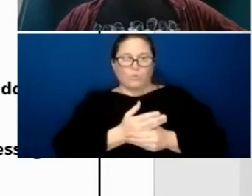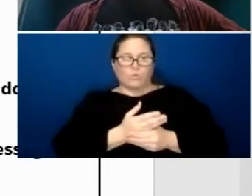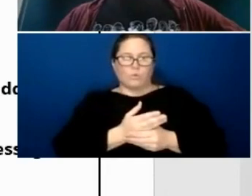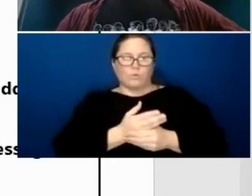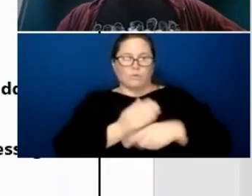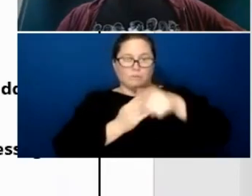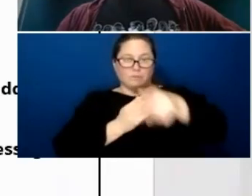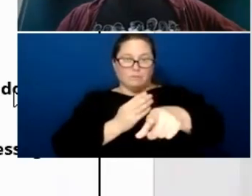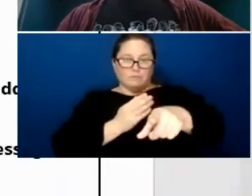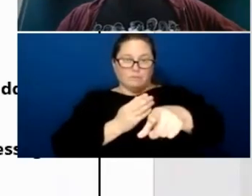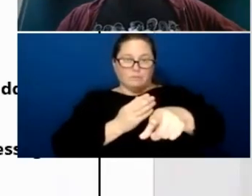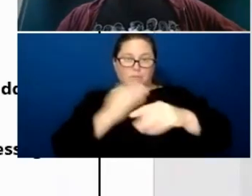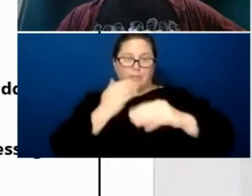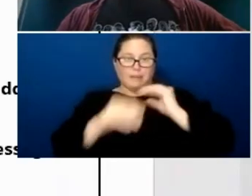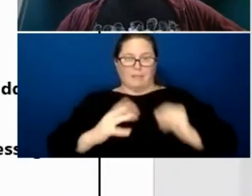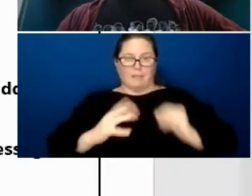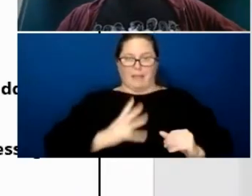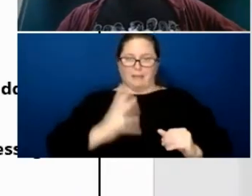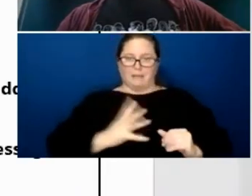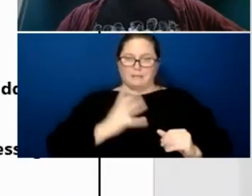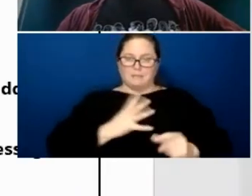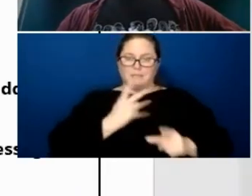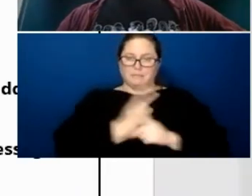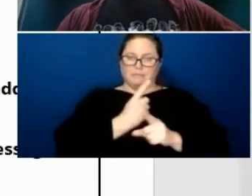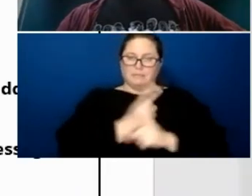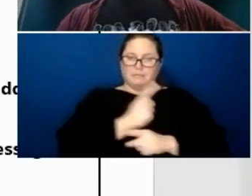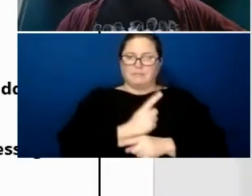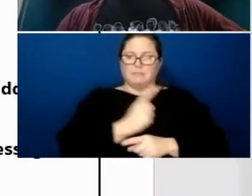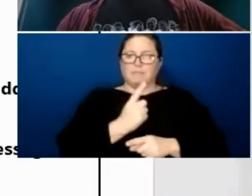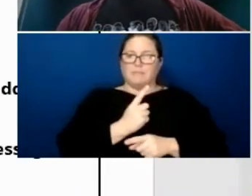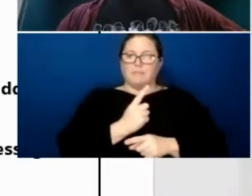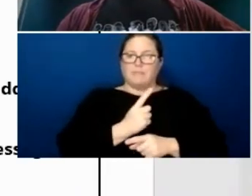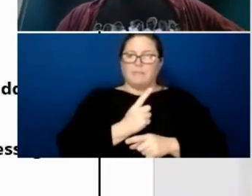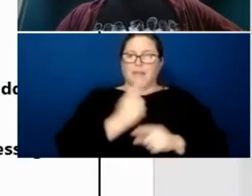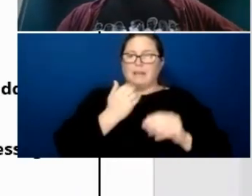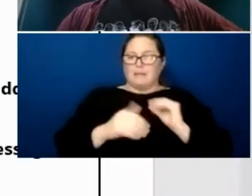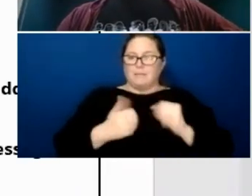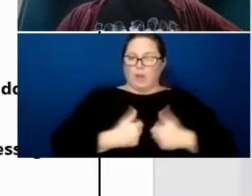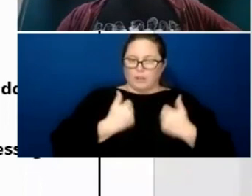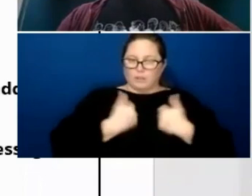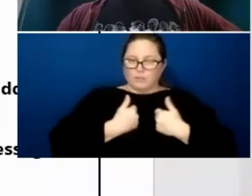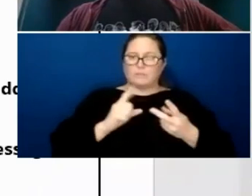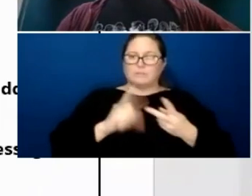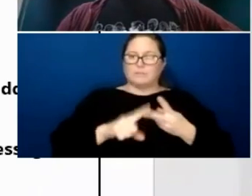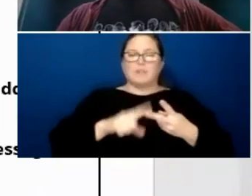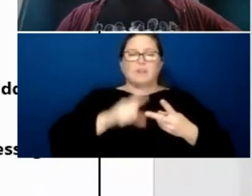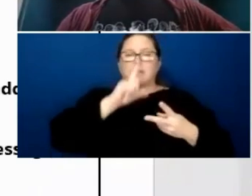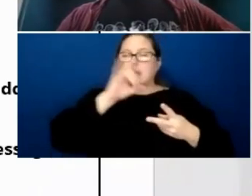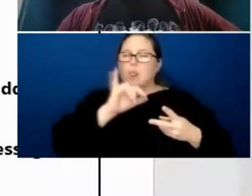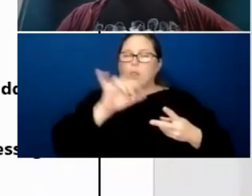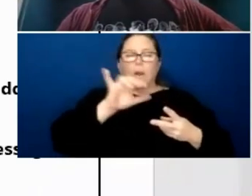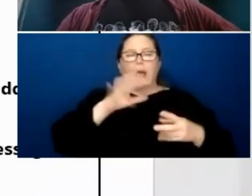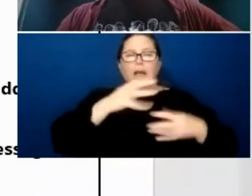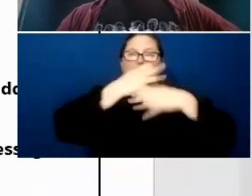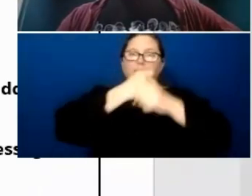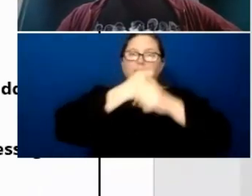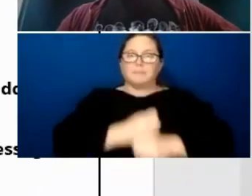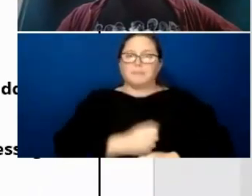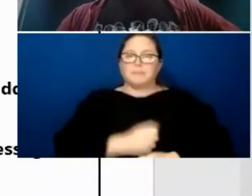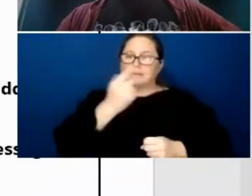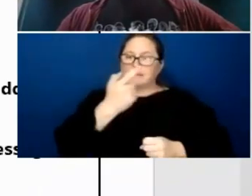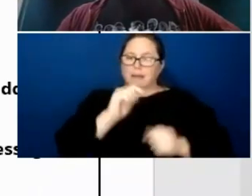topics we cover: email addresses, not sending emails like text messages, writing subject lines, addressing teachers appropriately, making